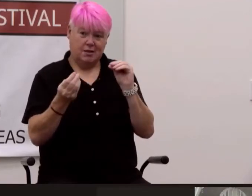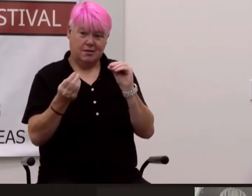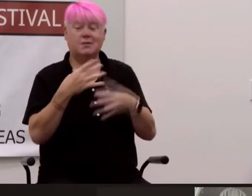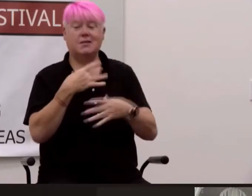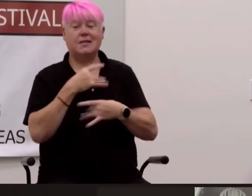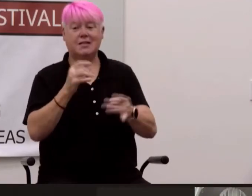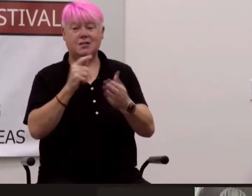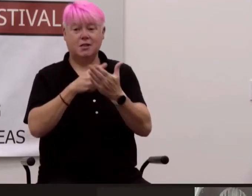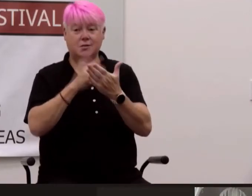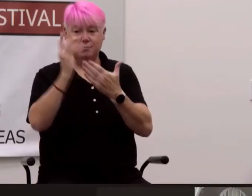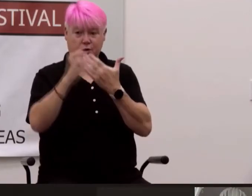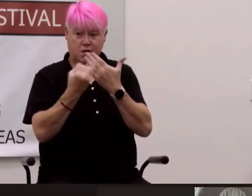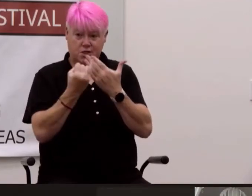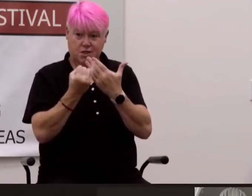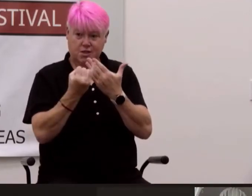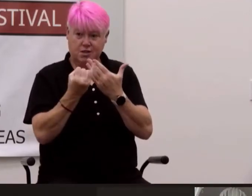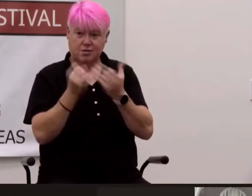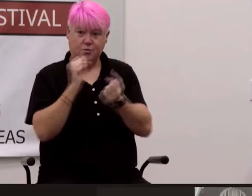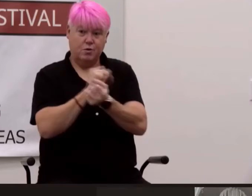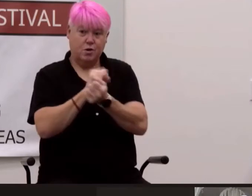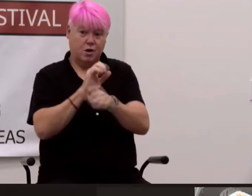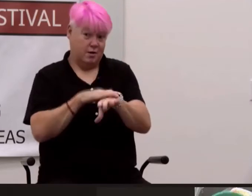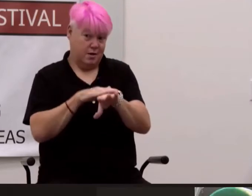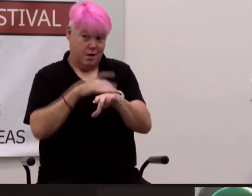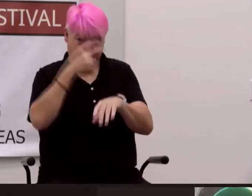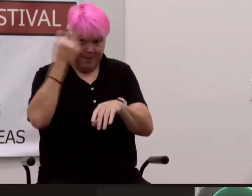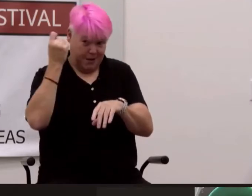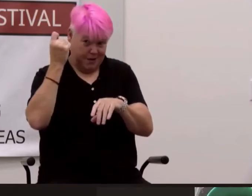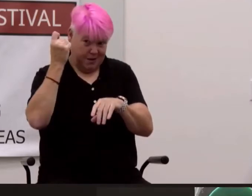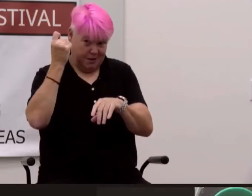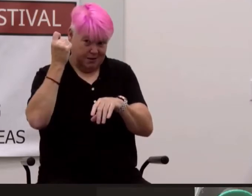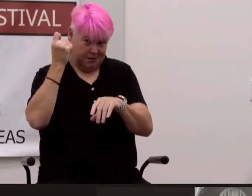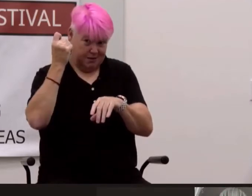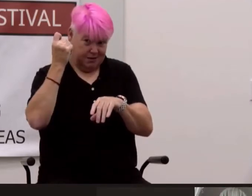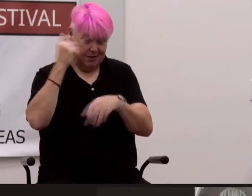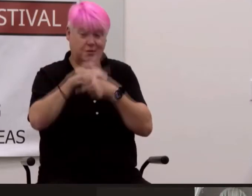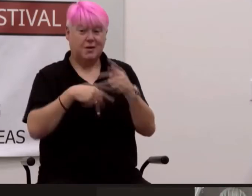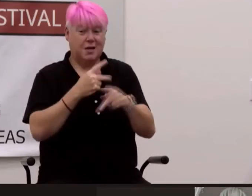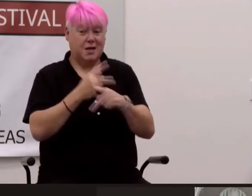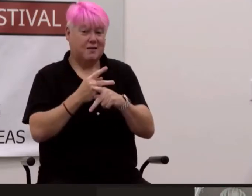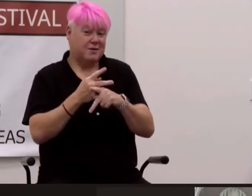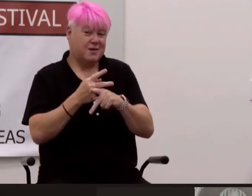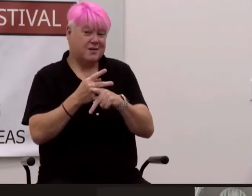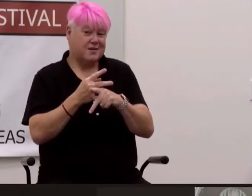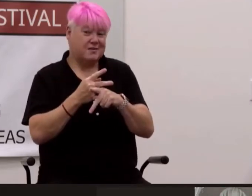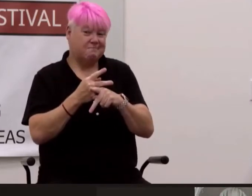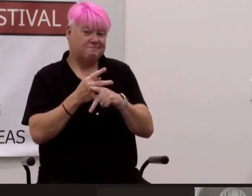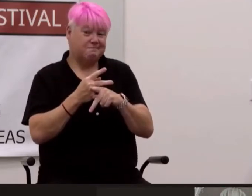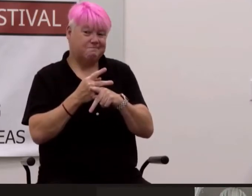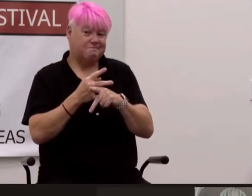project to work on because we kind of were